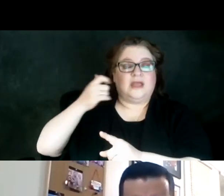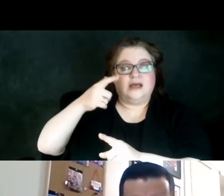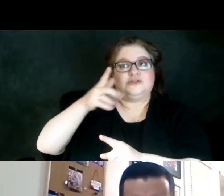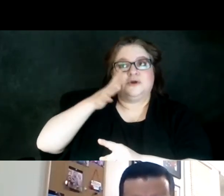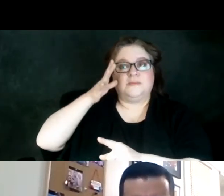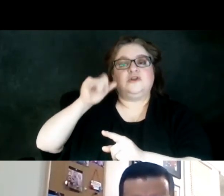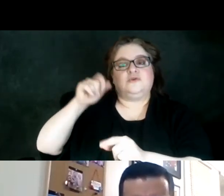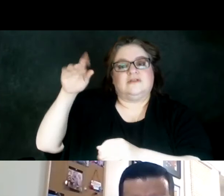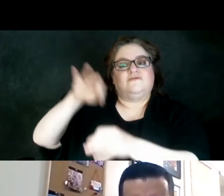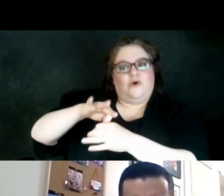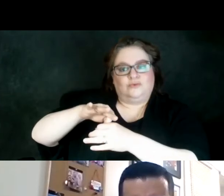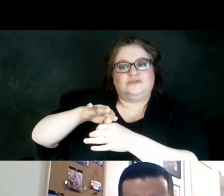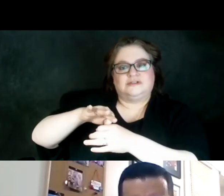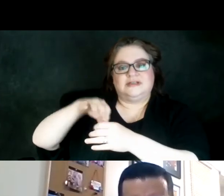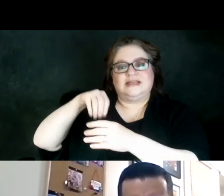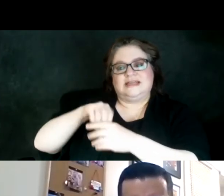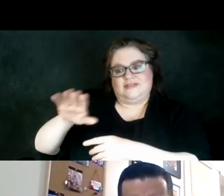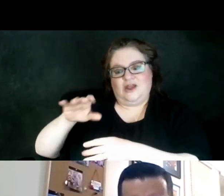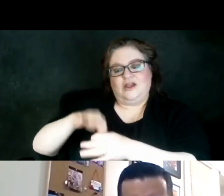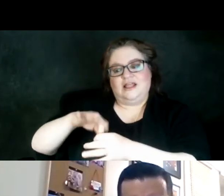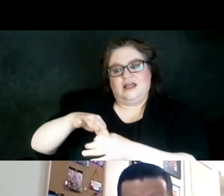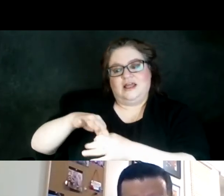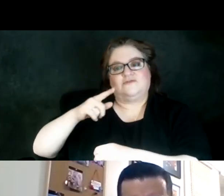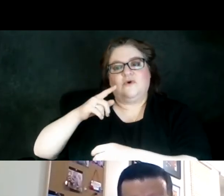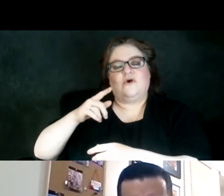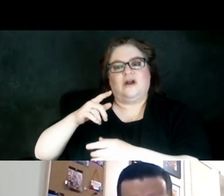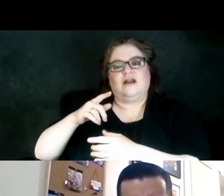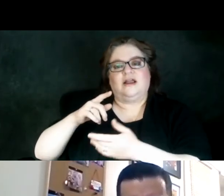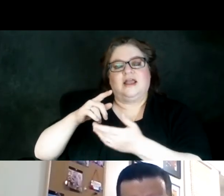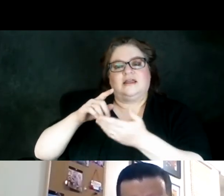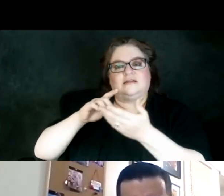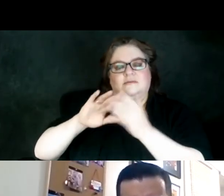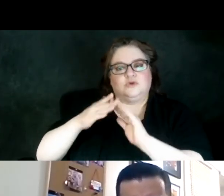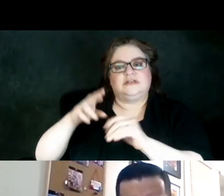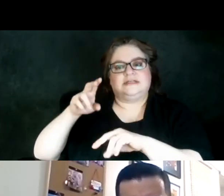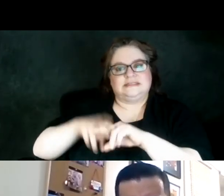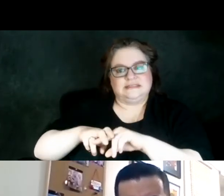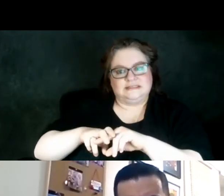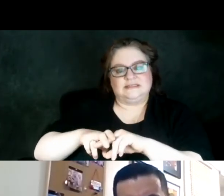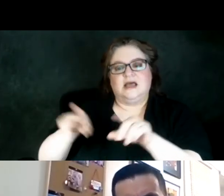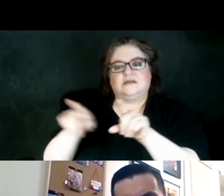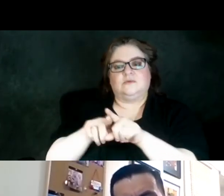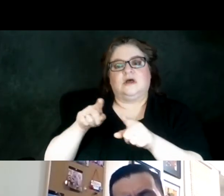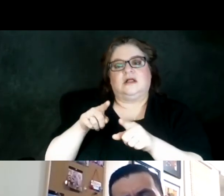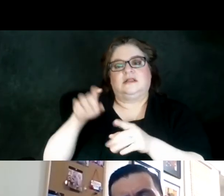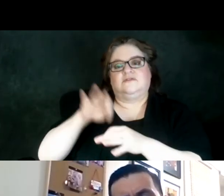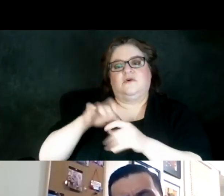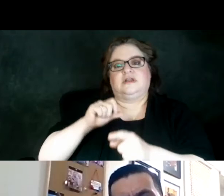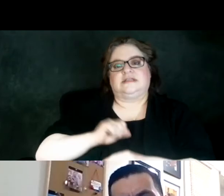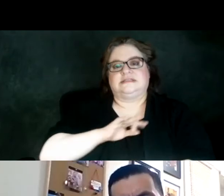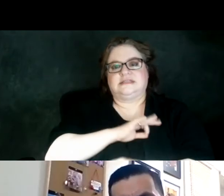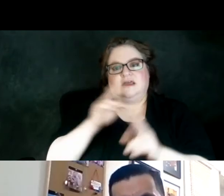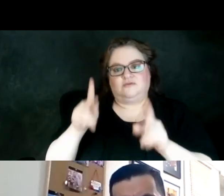to vote in their election for the parent and community seats, as well as voting as a staff